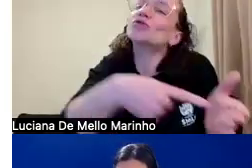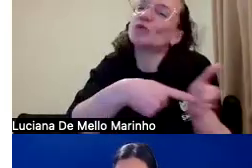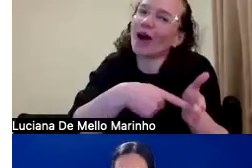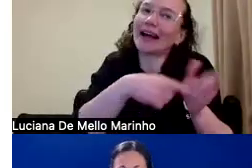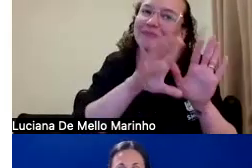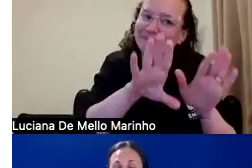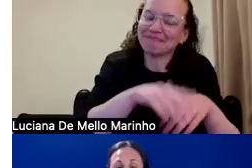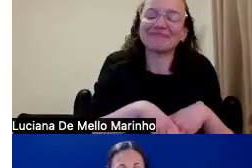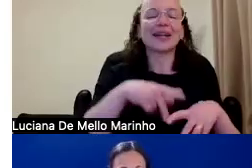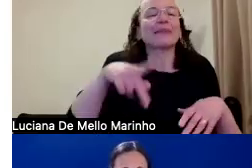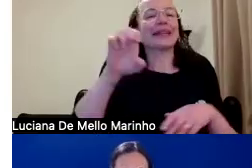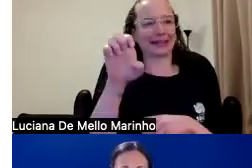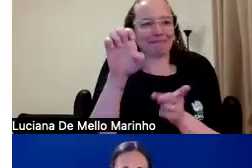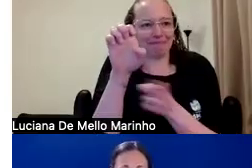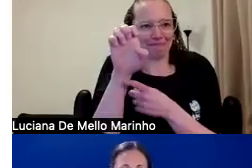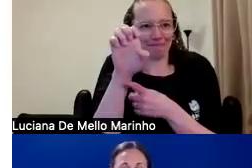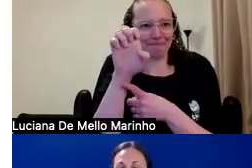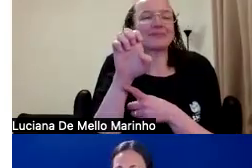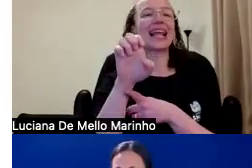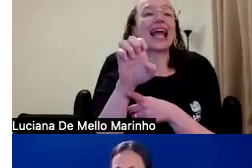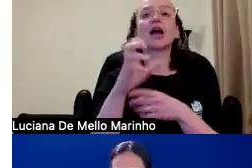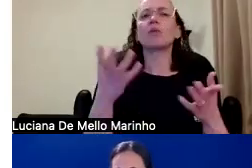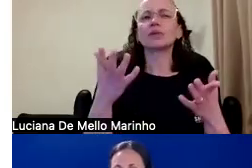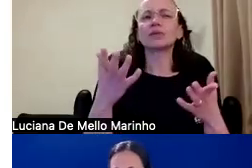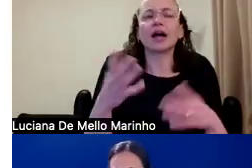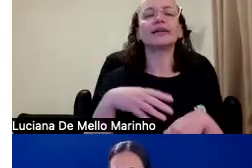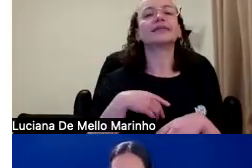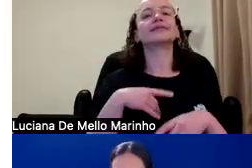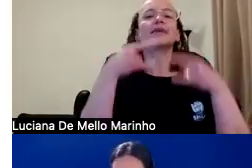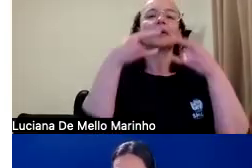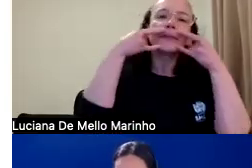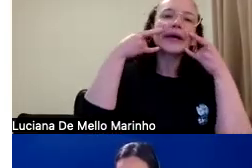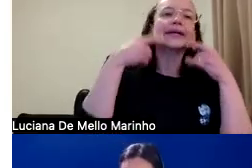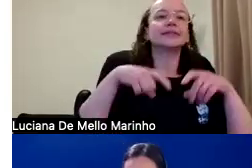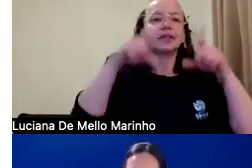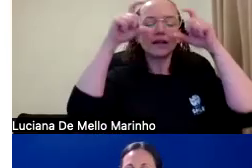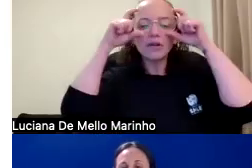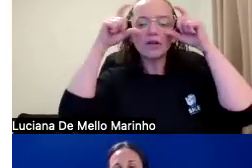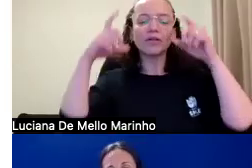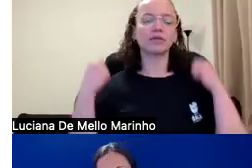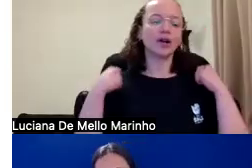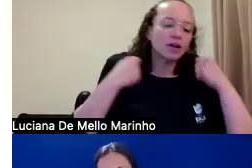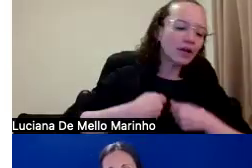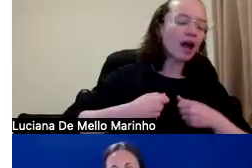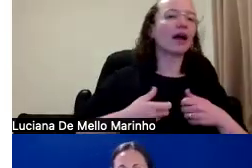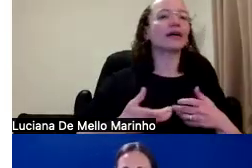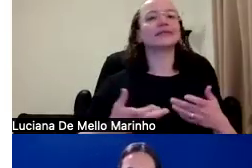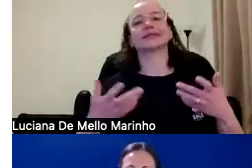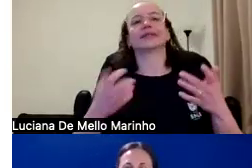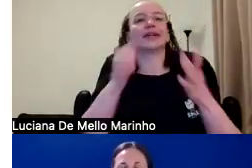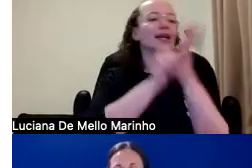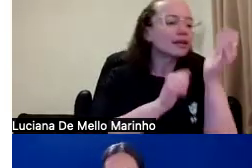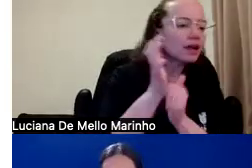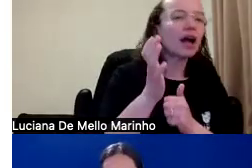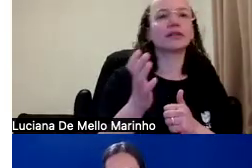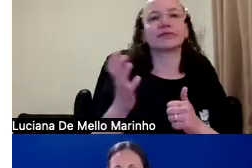PPE. It's not required. So it is PPE, which is the dentists are required to have a mask, to wear goggles, or